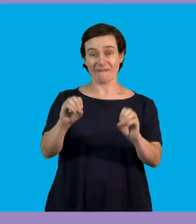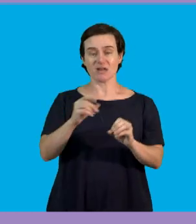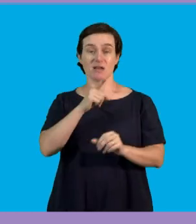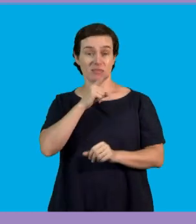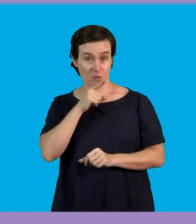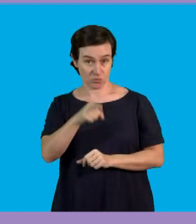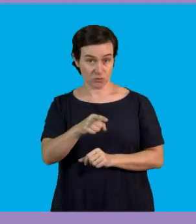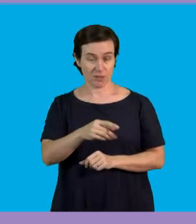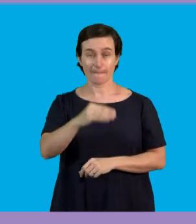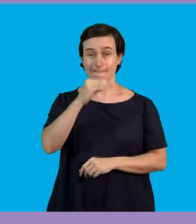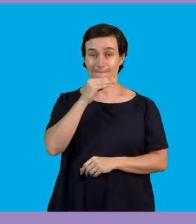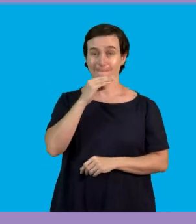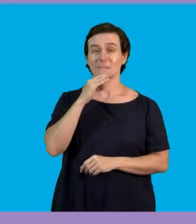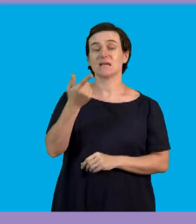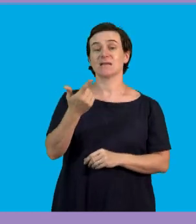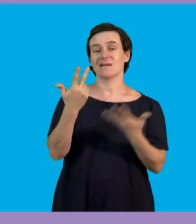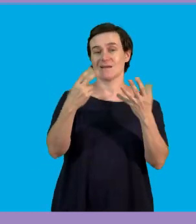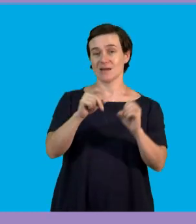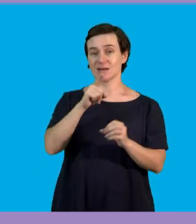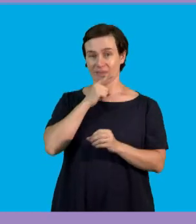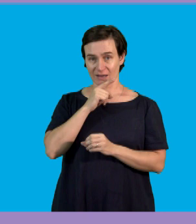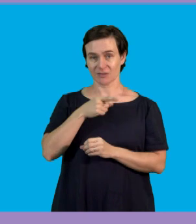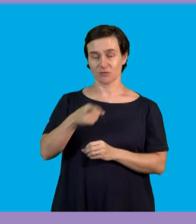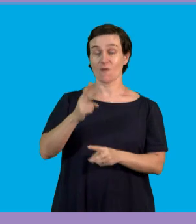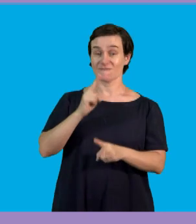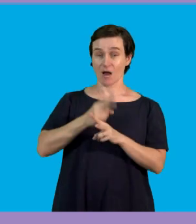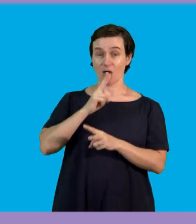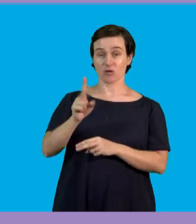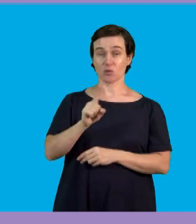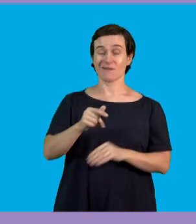us an 80,000. Our final answer there is